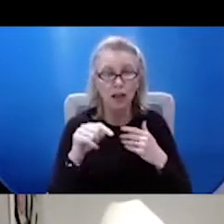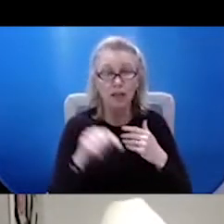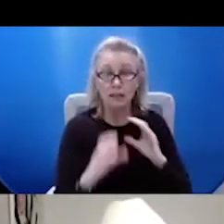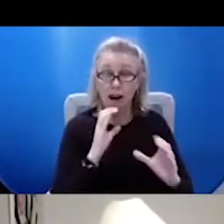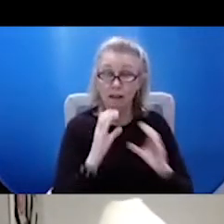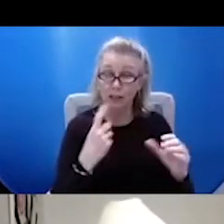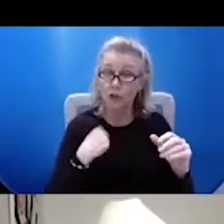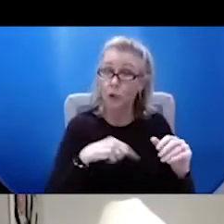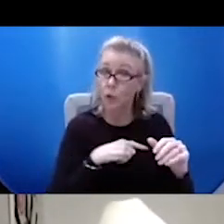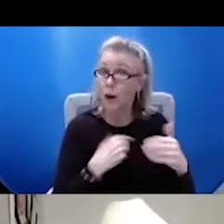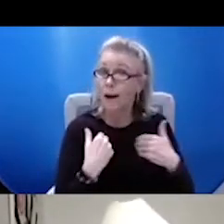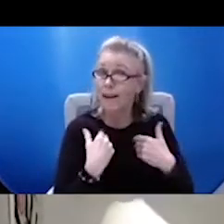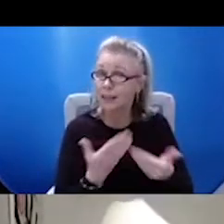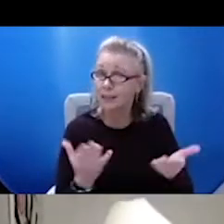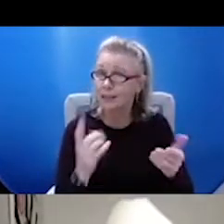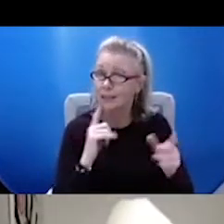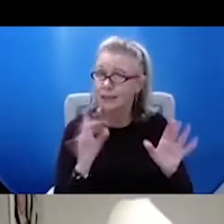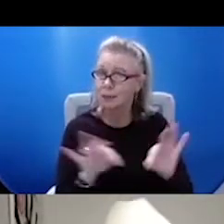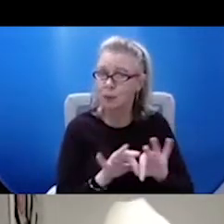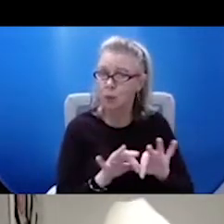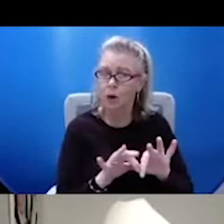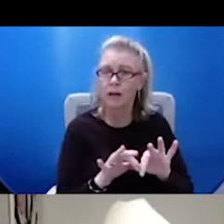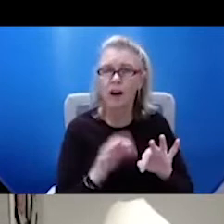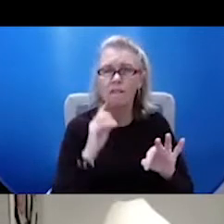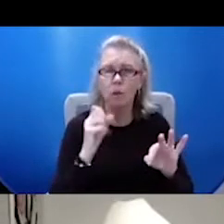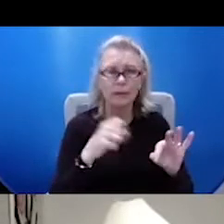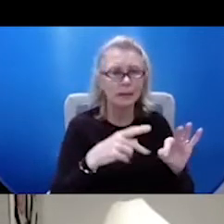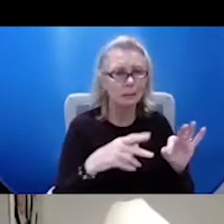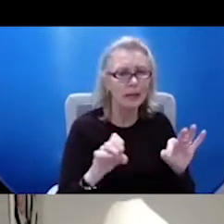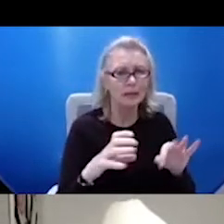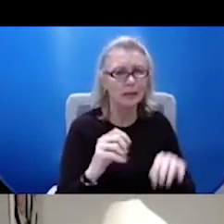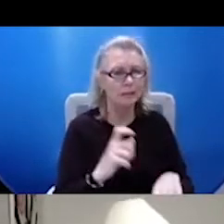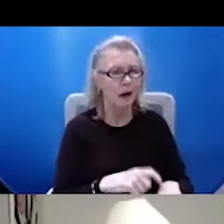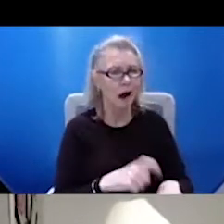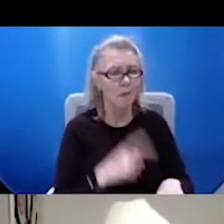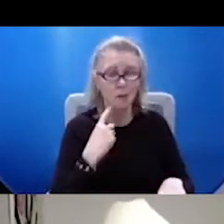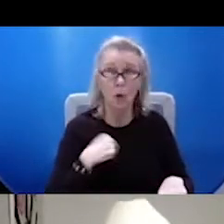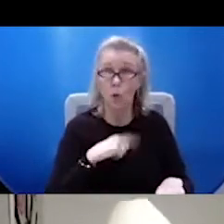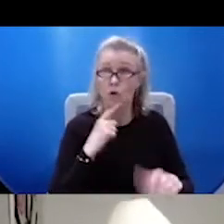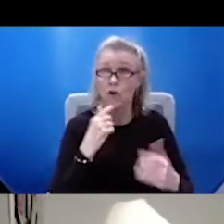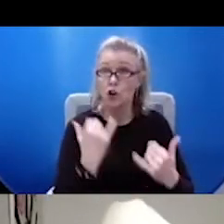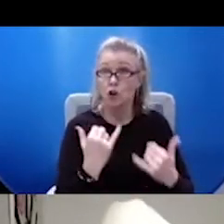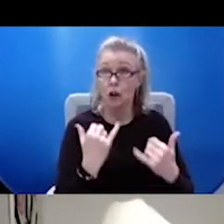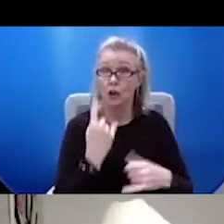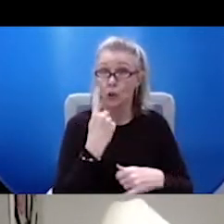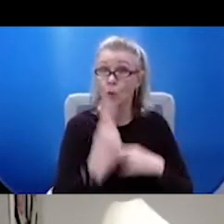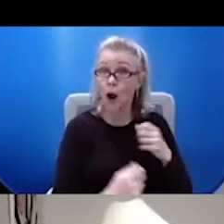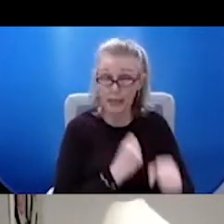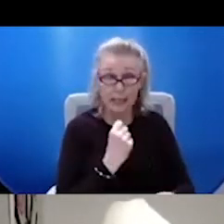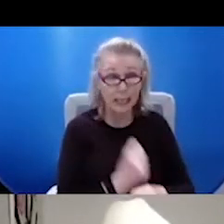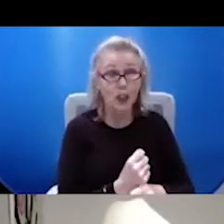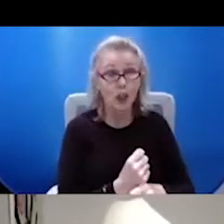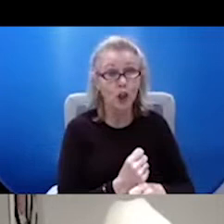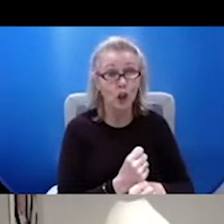having is really important in terms of space and time, because we're currently 1 year occupying the